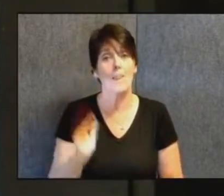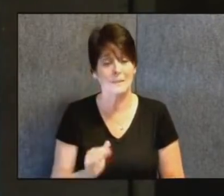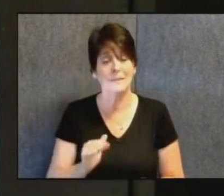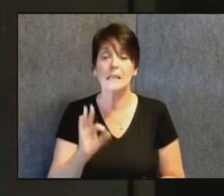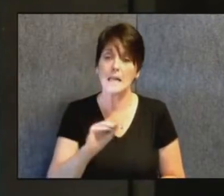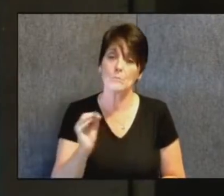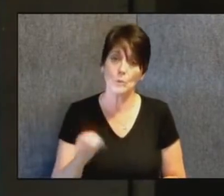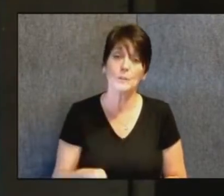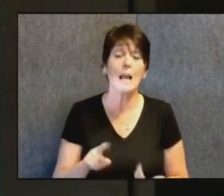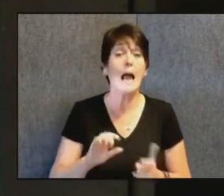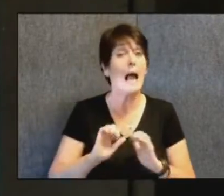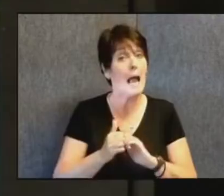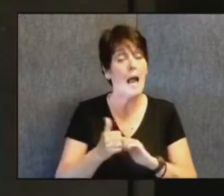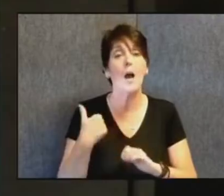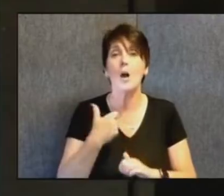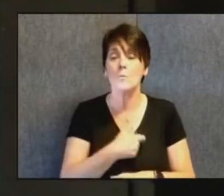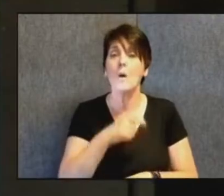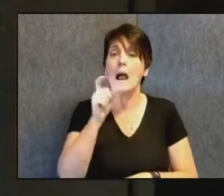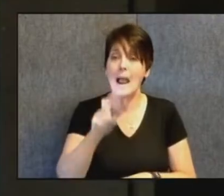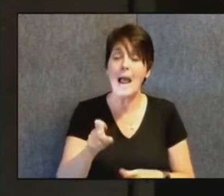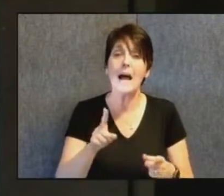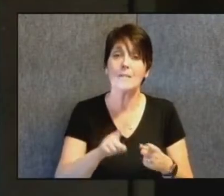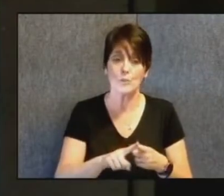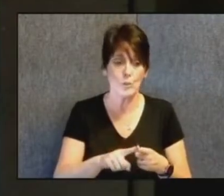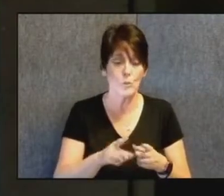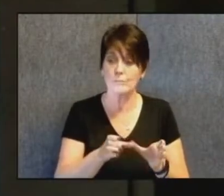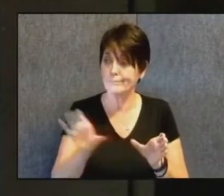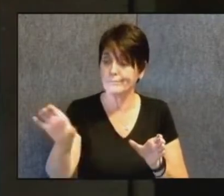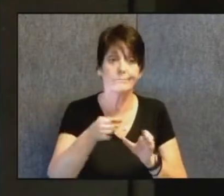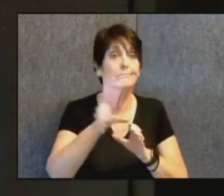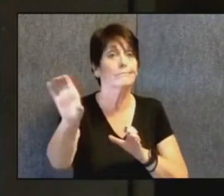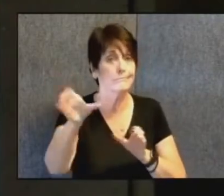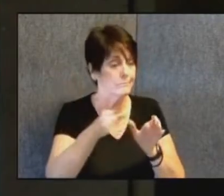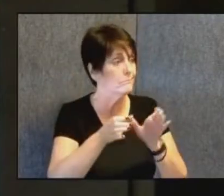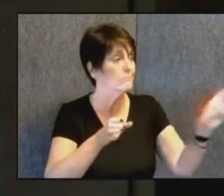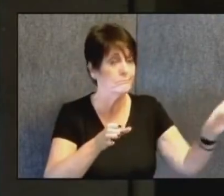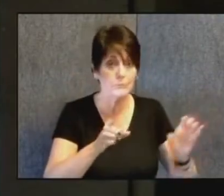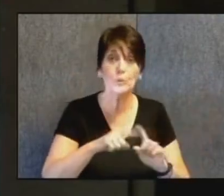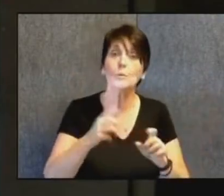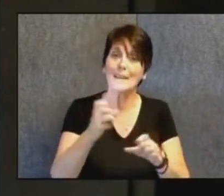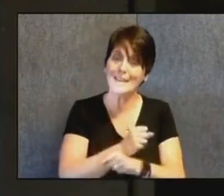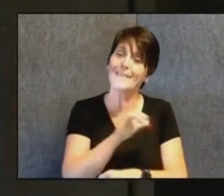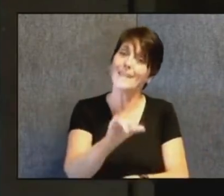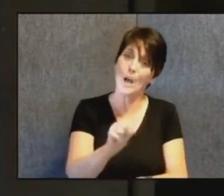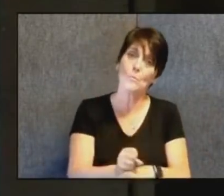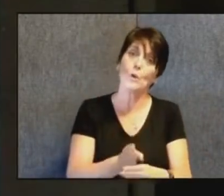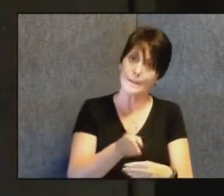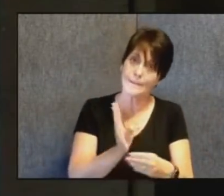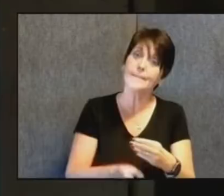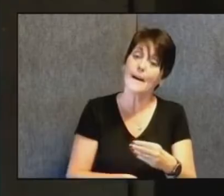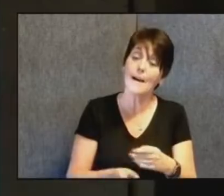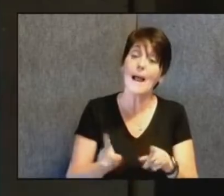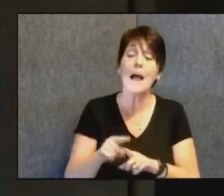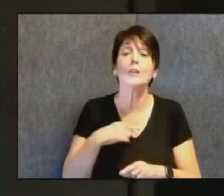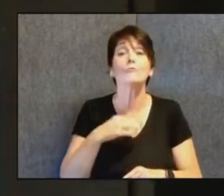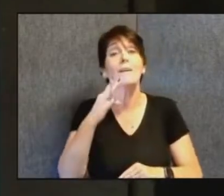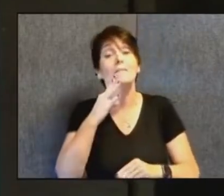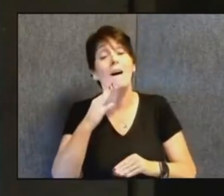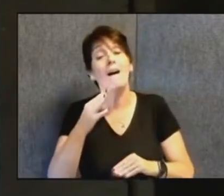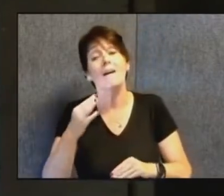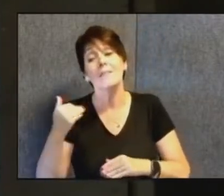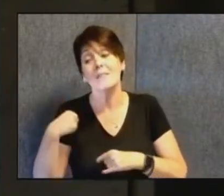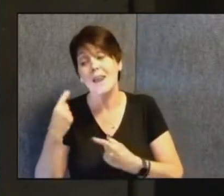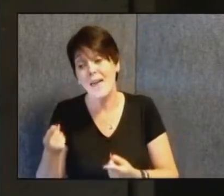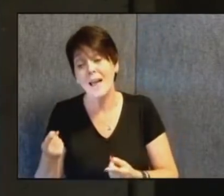less. And to do that, that means we have to surge resources in and surge resources out to get that. As we've talked over the last